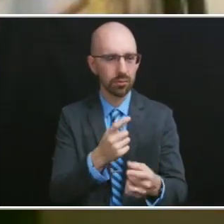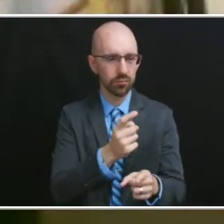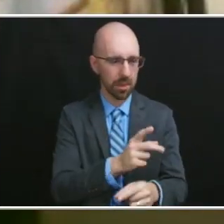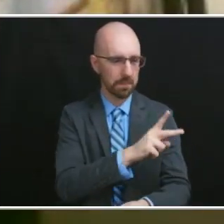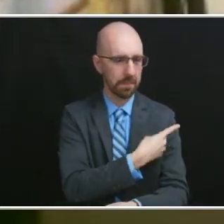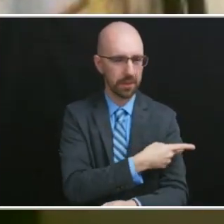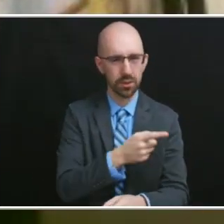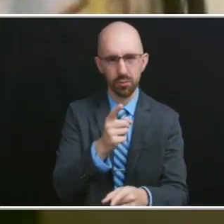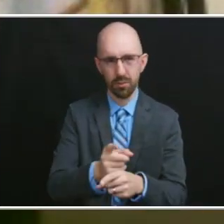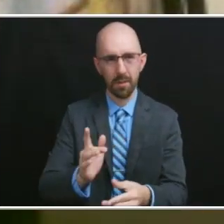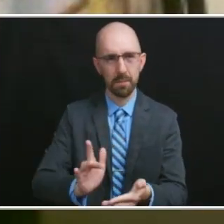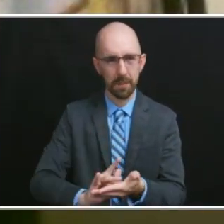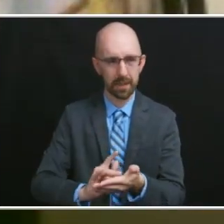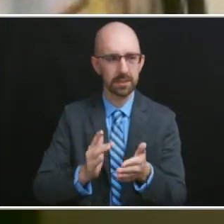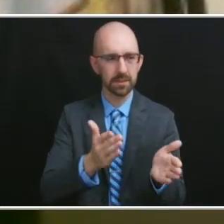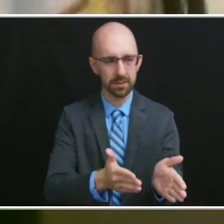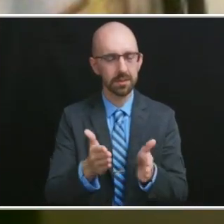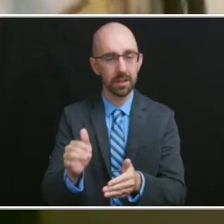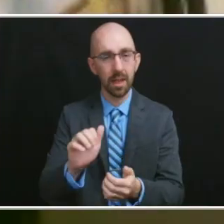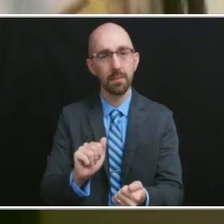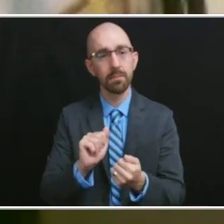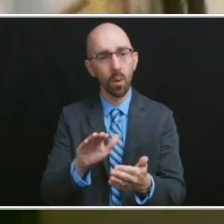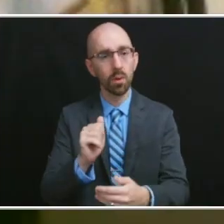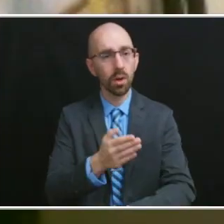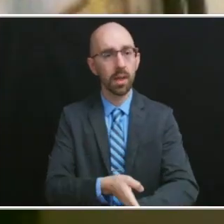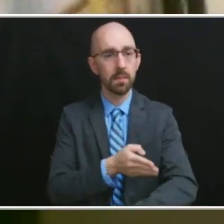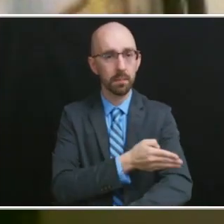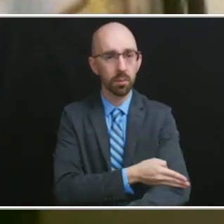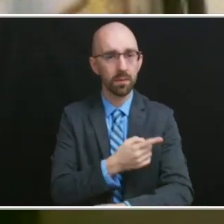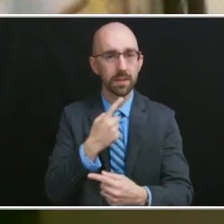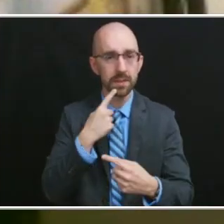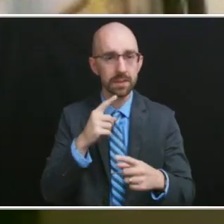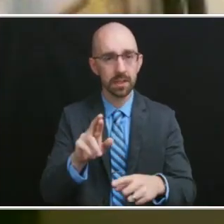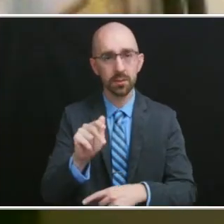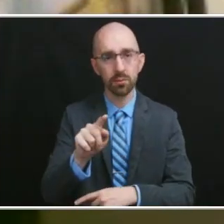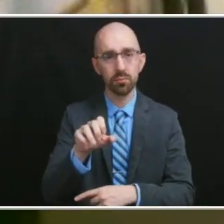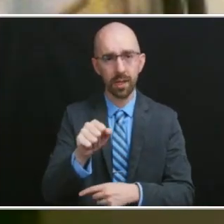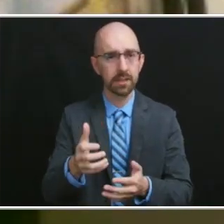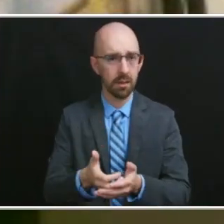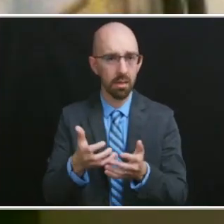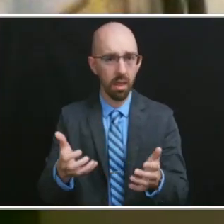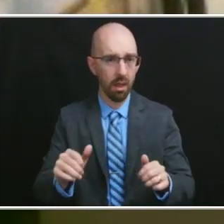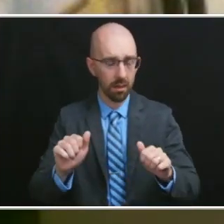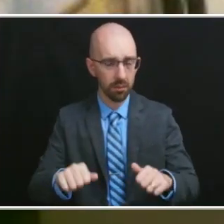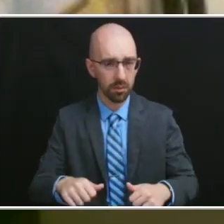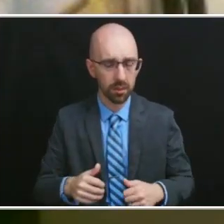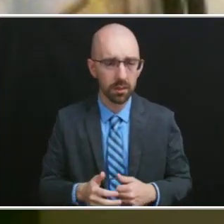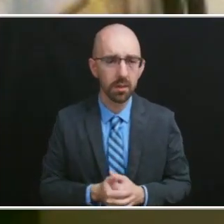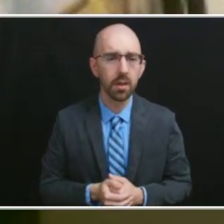drug, if you will. And this approach could improve patient success rates quite a bit.